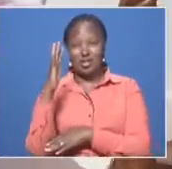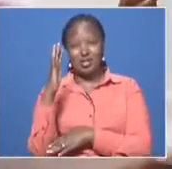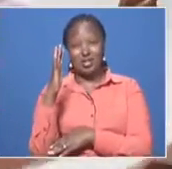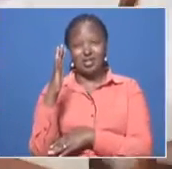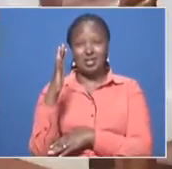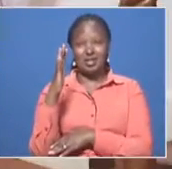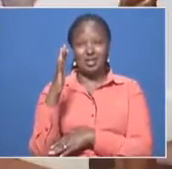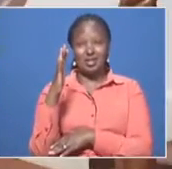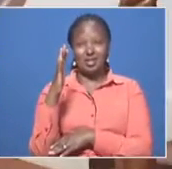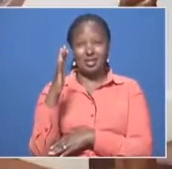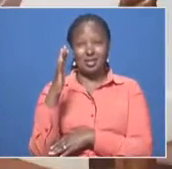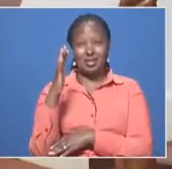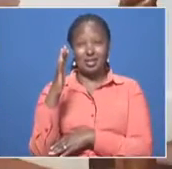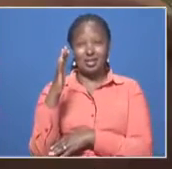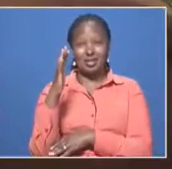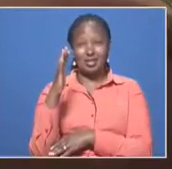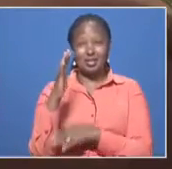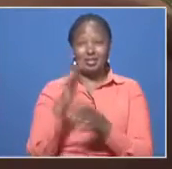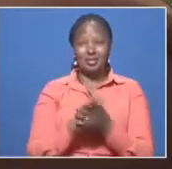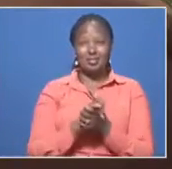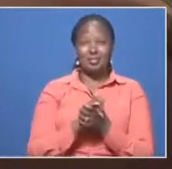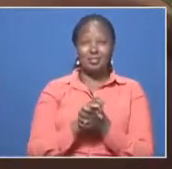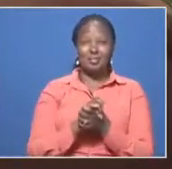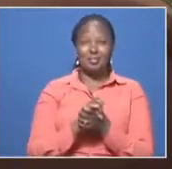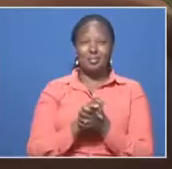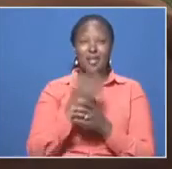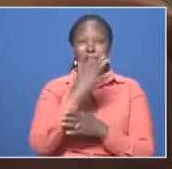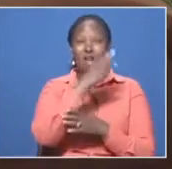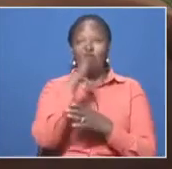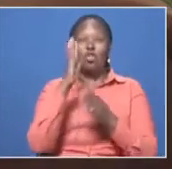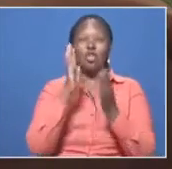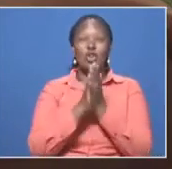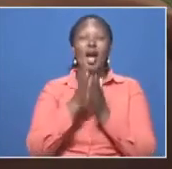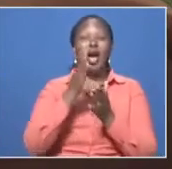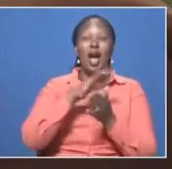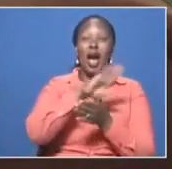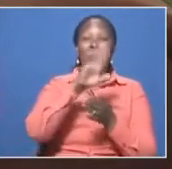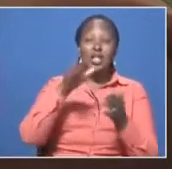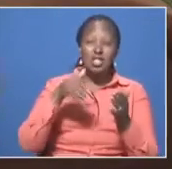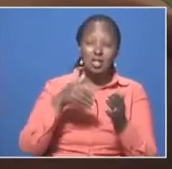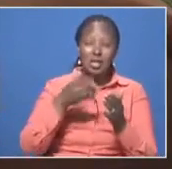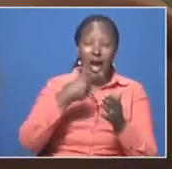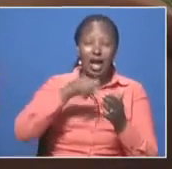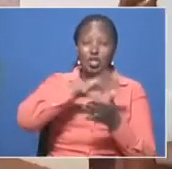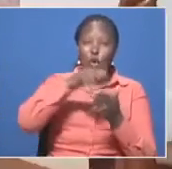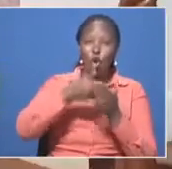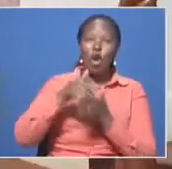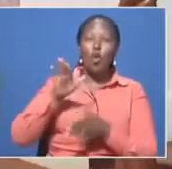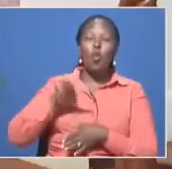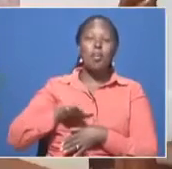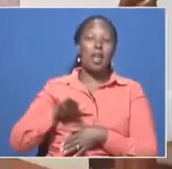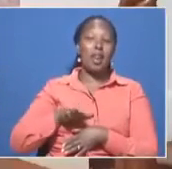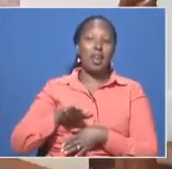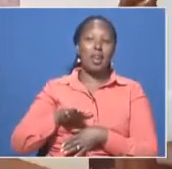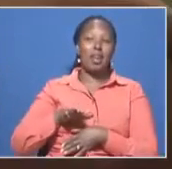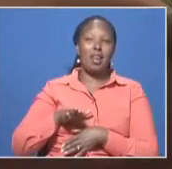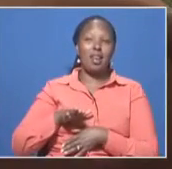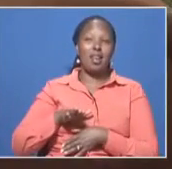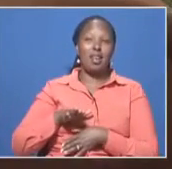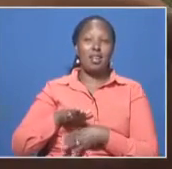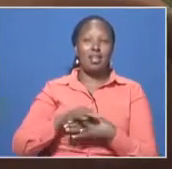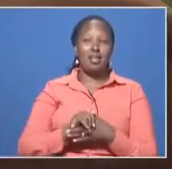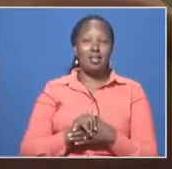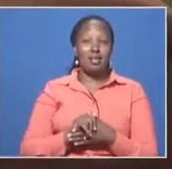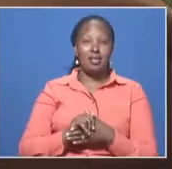It was like an aha moment. Because the forest is the rest of us women. Exactly. Exactly. Mm-hmm. Exactly.